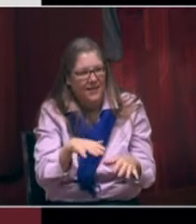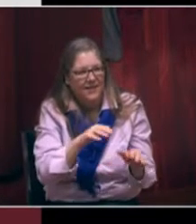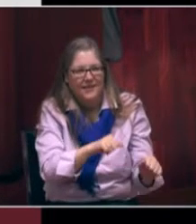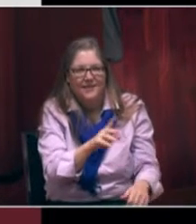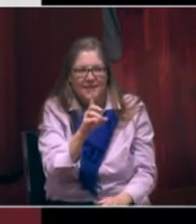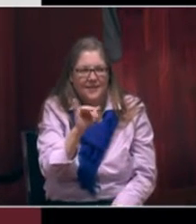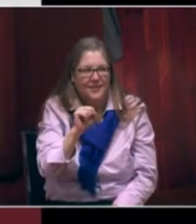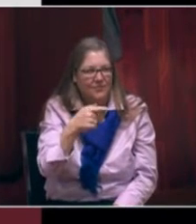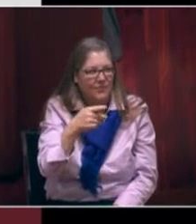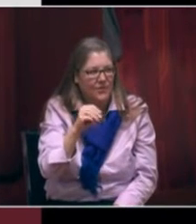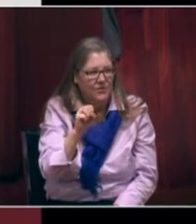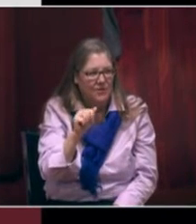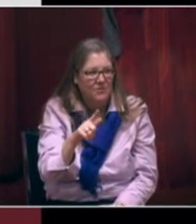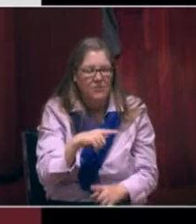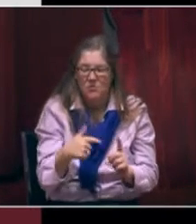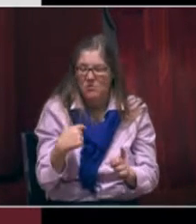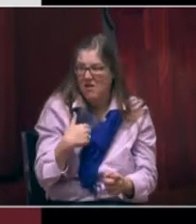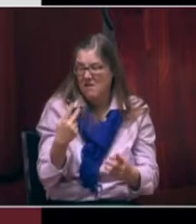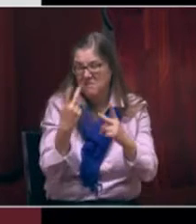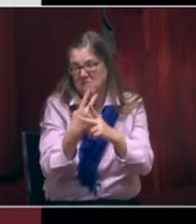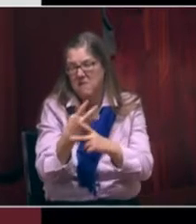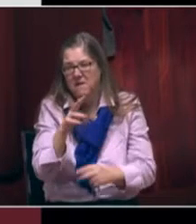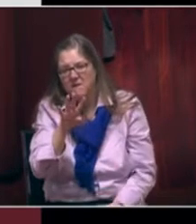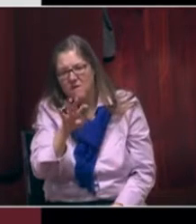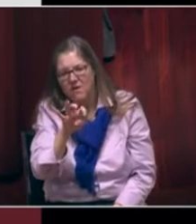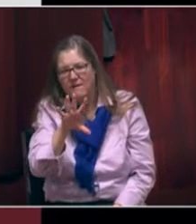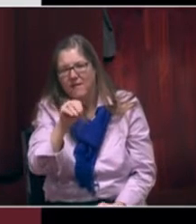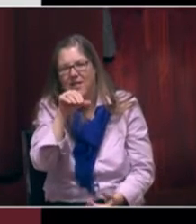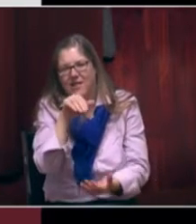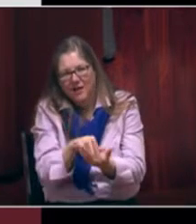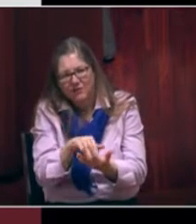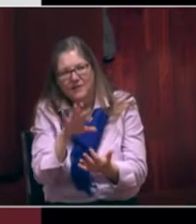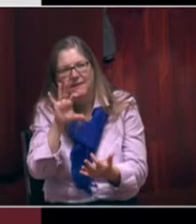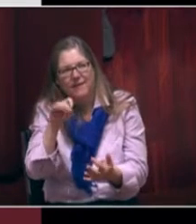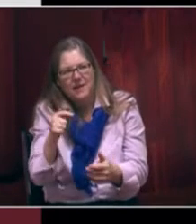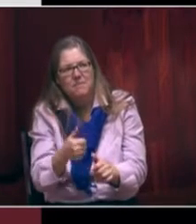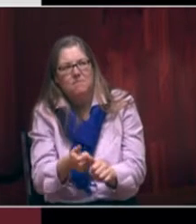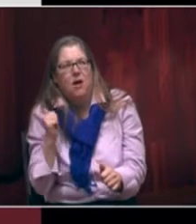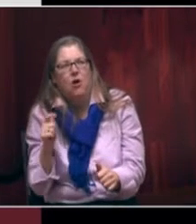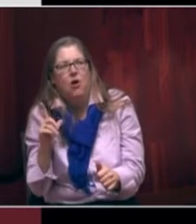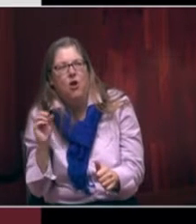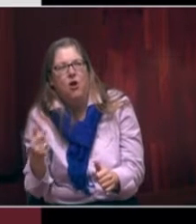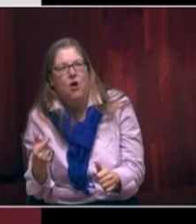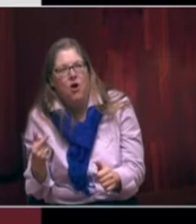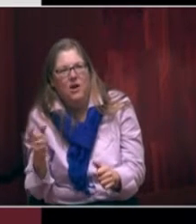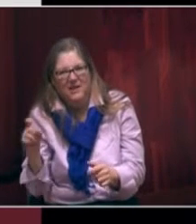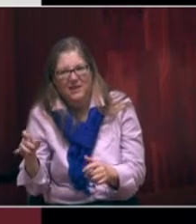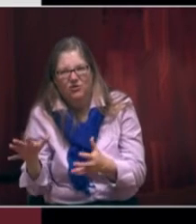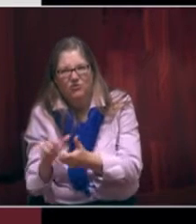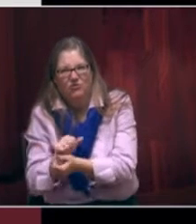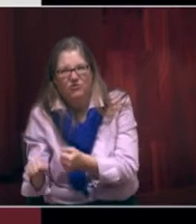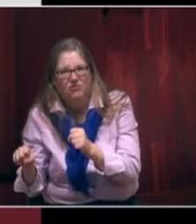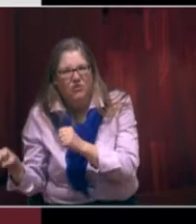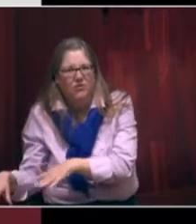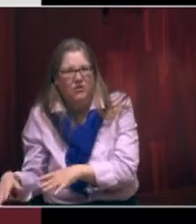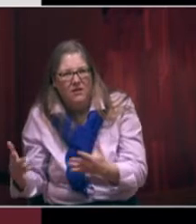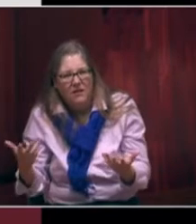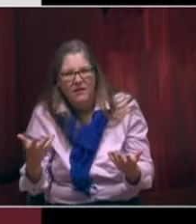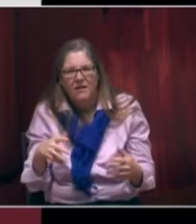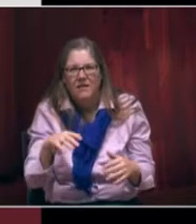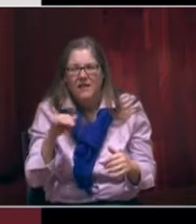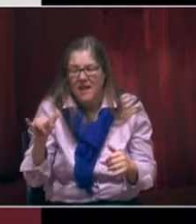conservative estimate, we've got 450,000 feet of backlog disposal. And that means nothing that's maybe is in disposition generated for